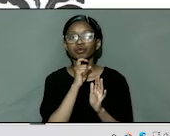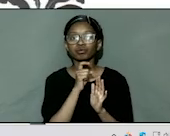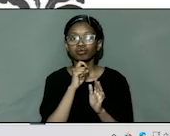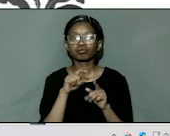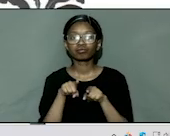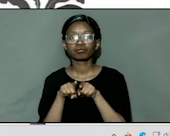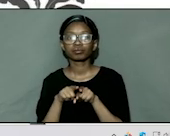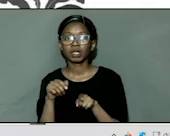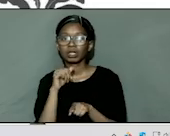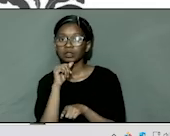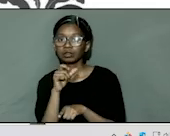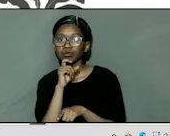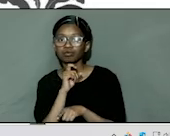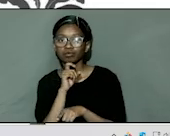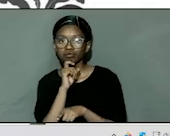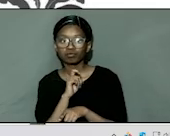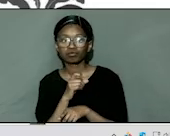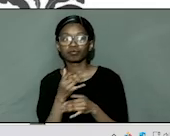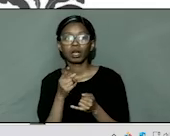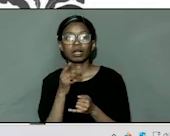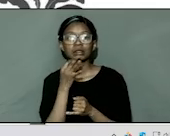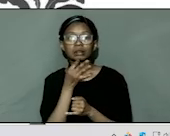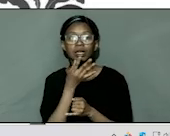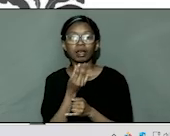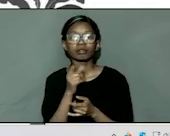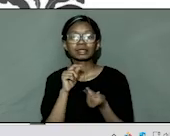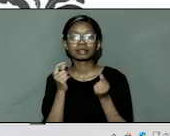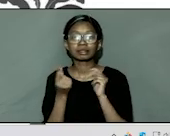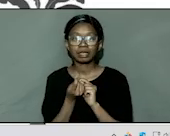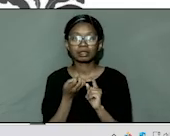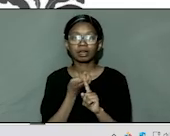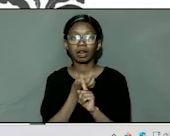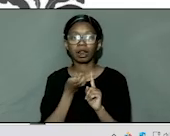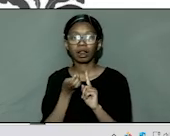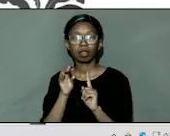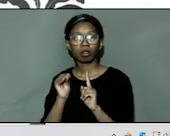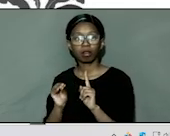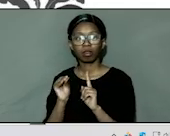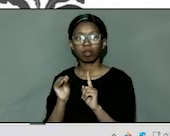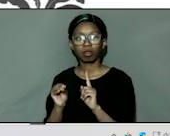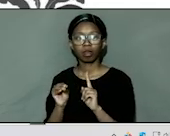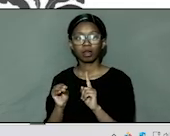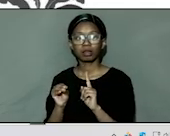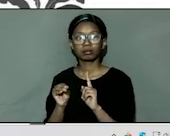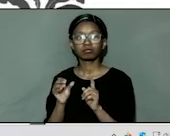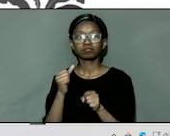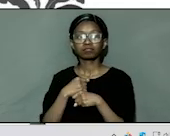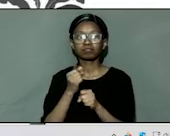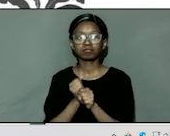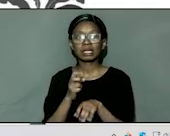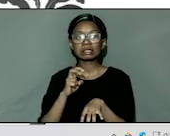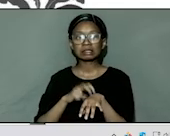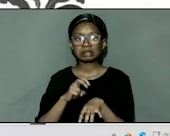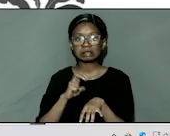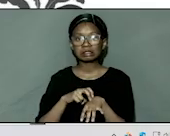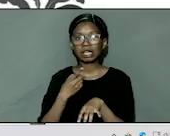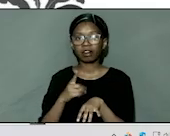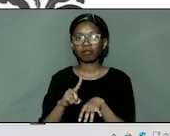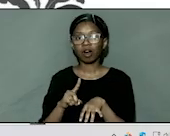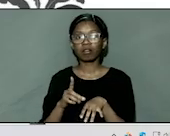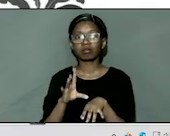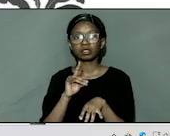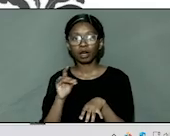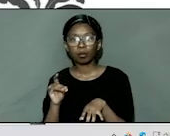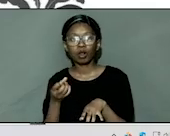it says that there are changes in the environment that creates the new needs that causes organisms to